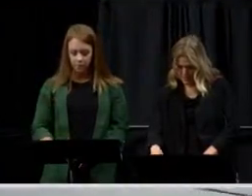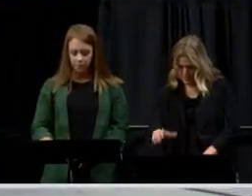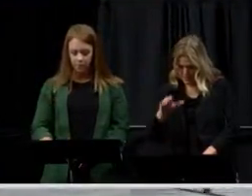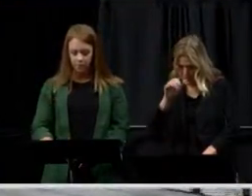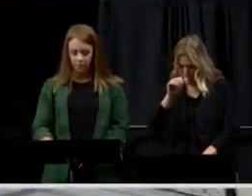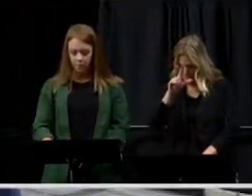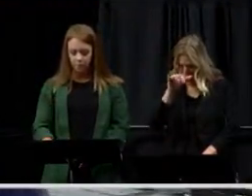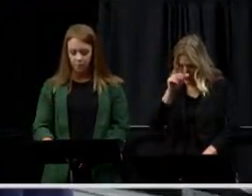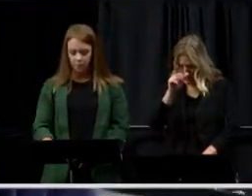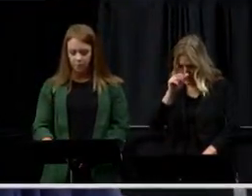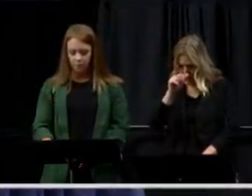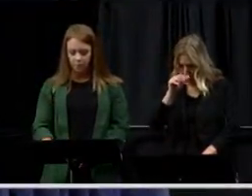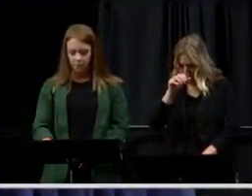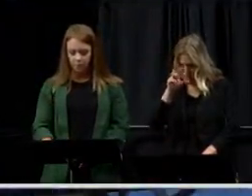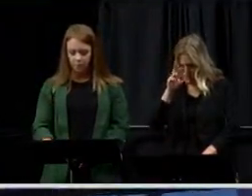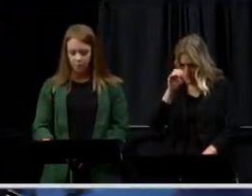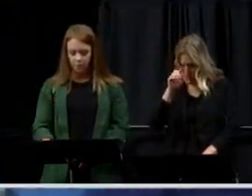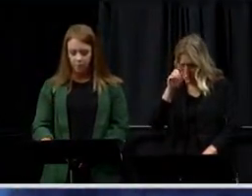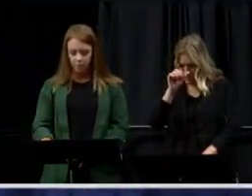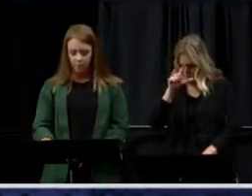Aaliyah Marie Woodall.